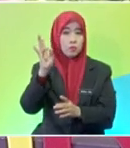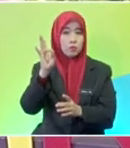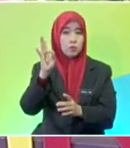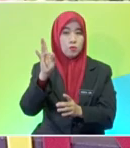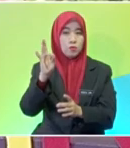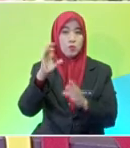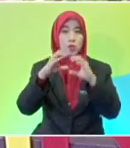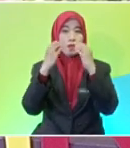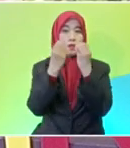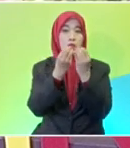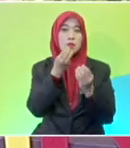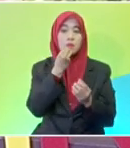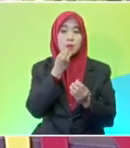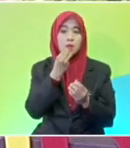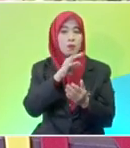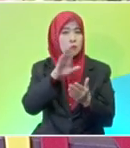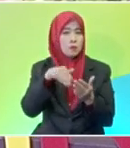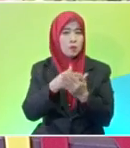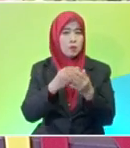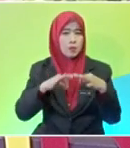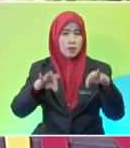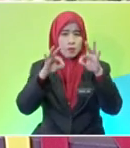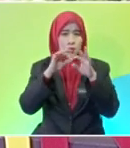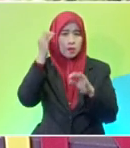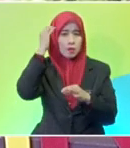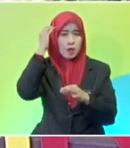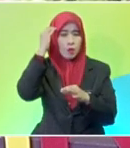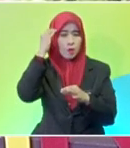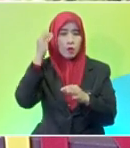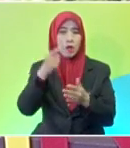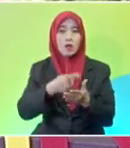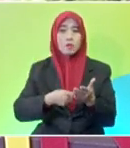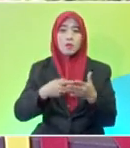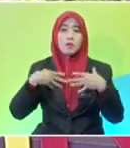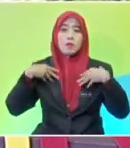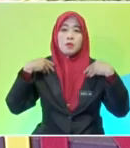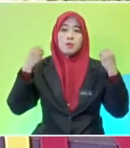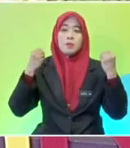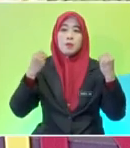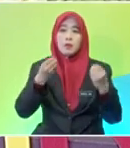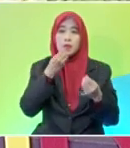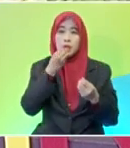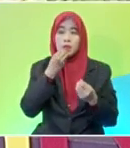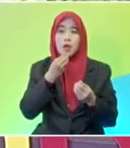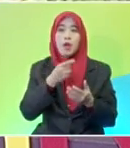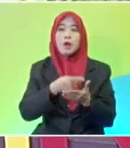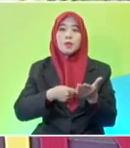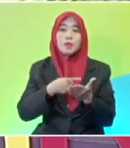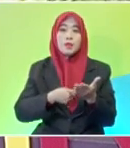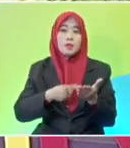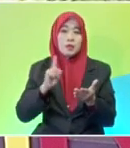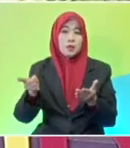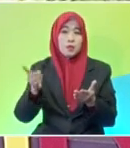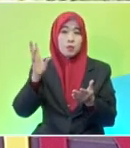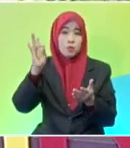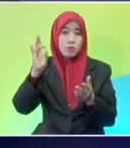very important for us to know because it relates to our healthy eating habits. Now, what is the 7 classes of food here teacher?